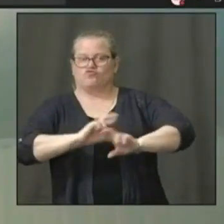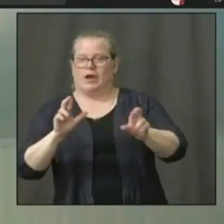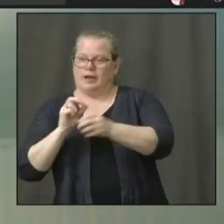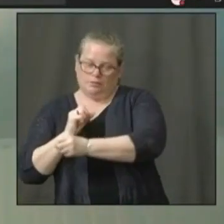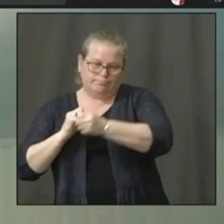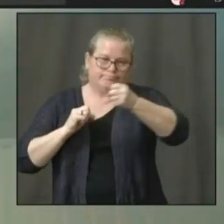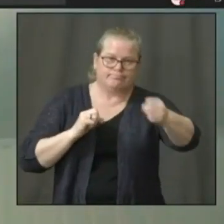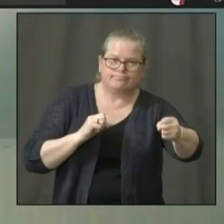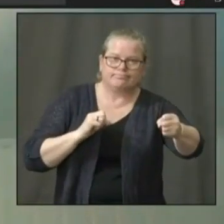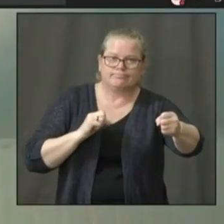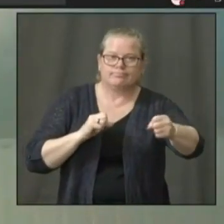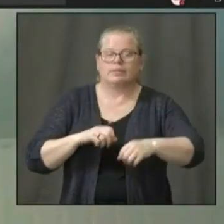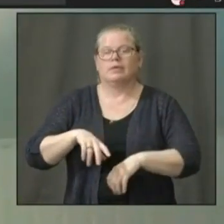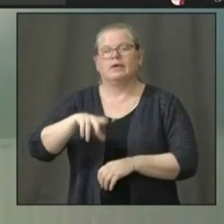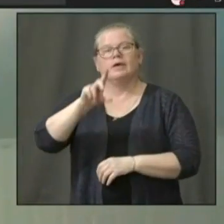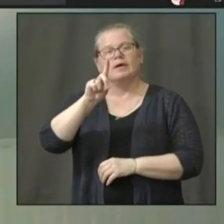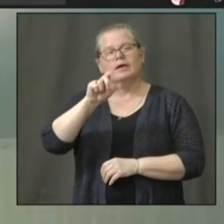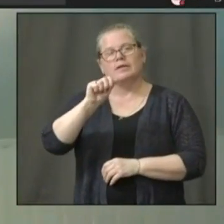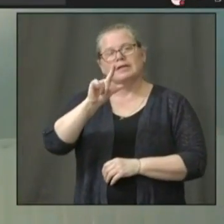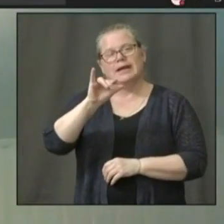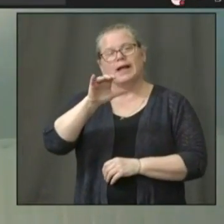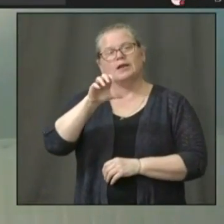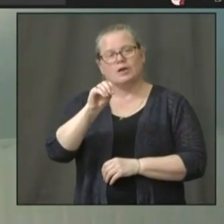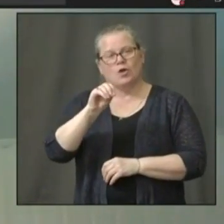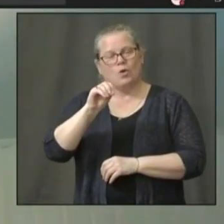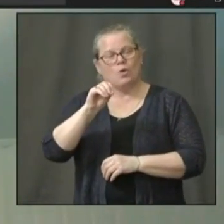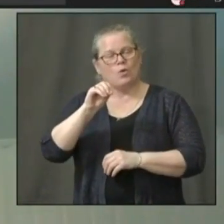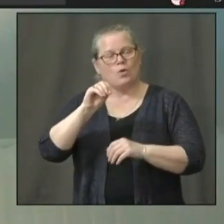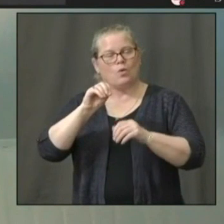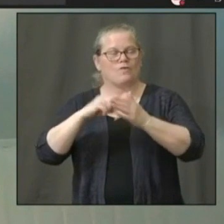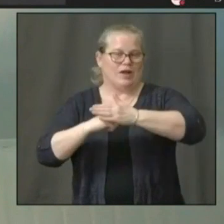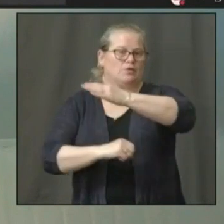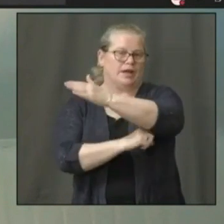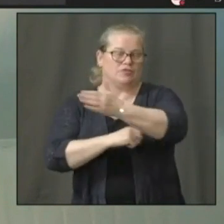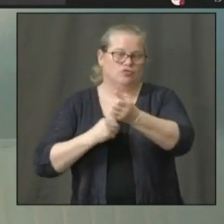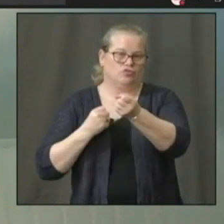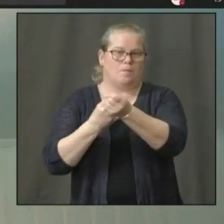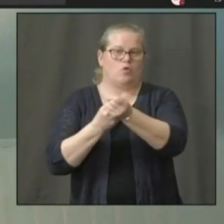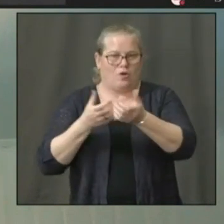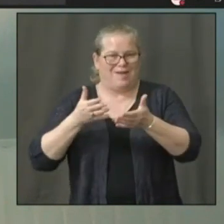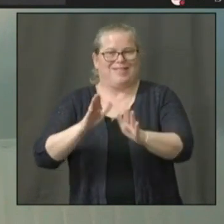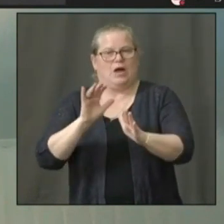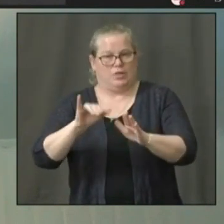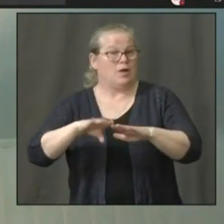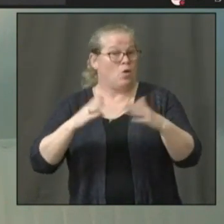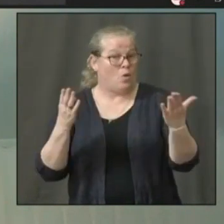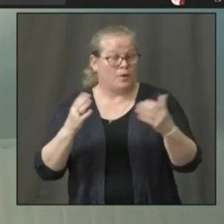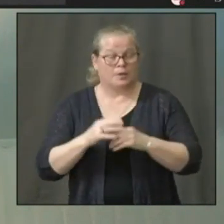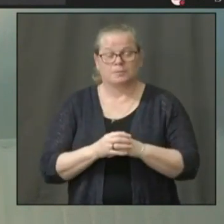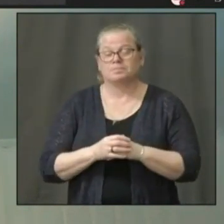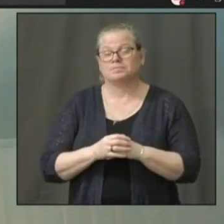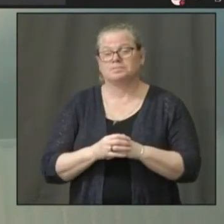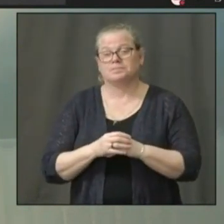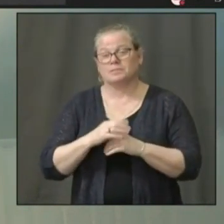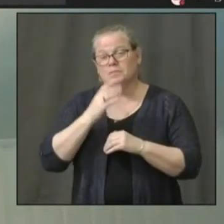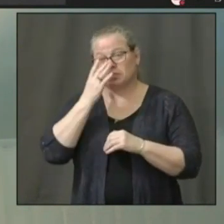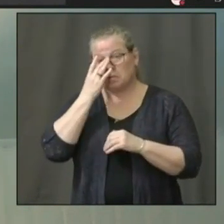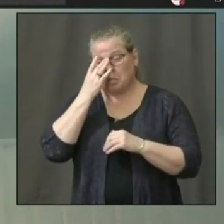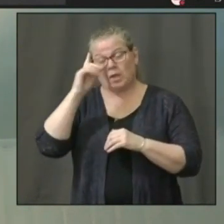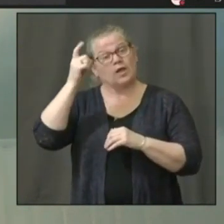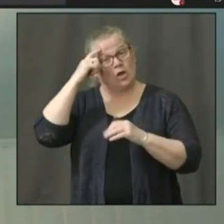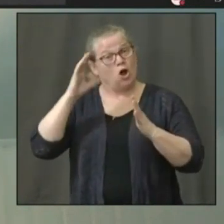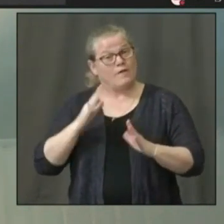open that many sites in 3 weeks. The governor also has issued important executive